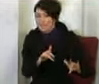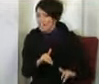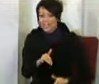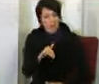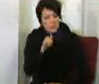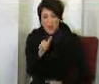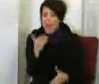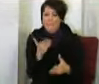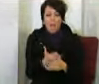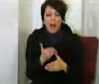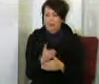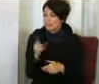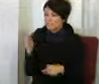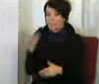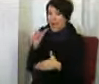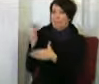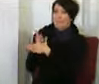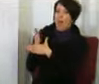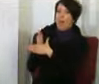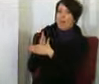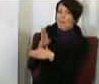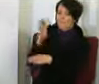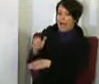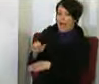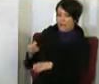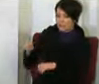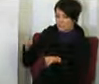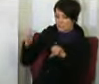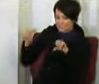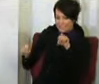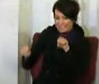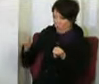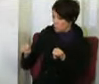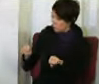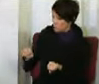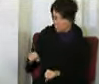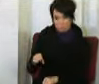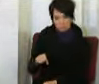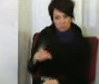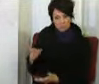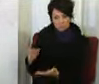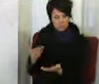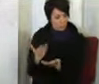doubt that he can even give us proof.